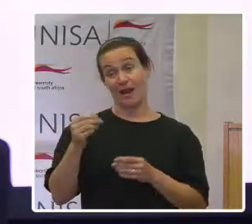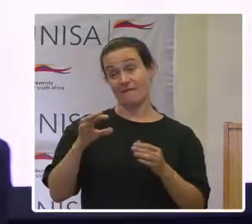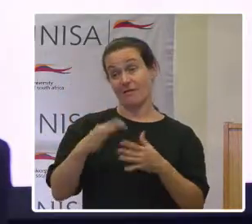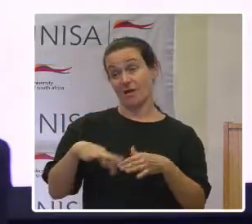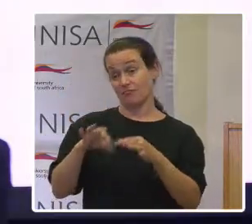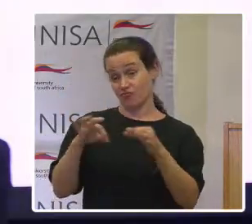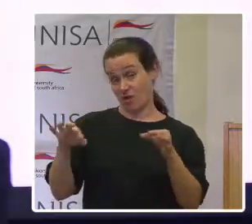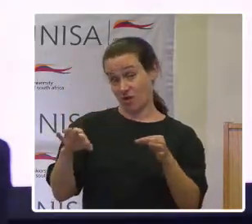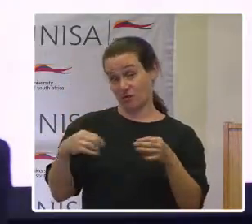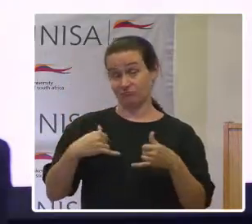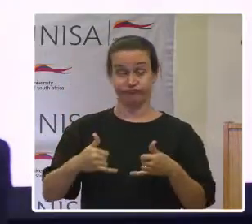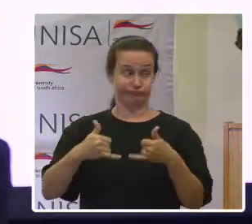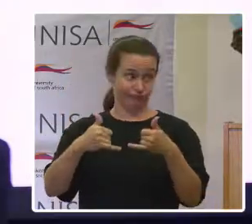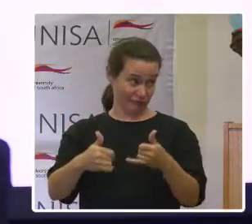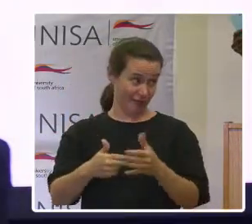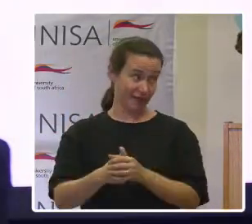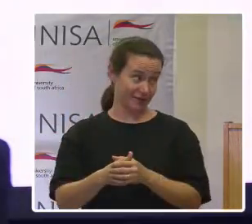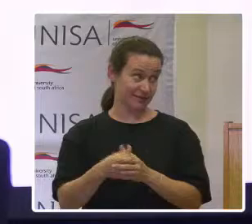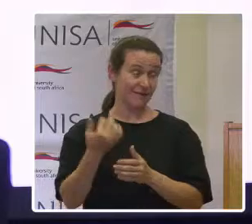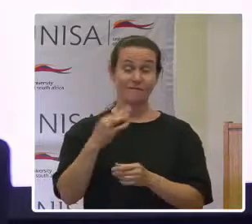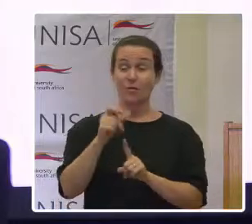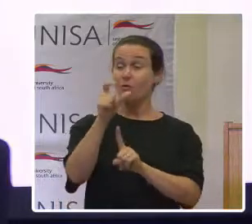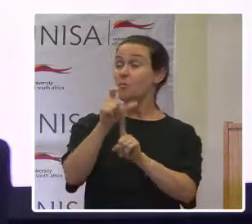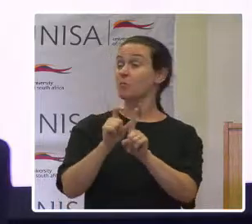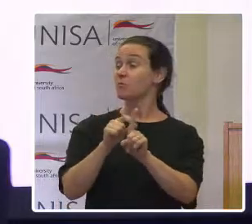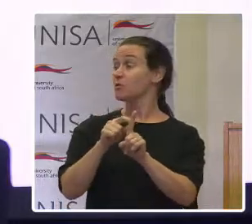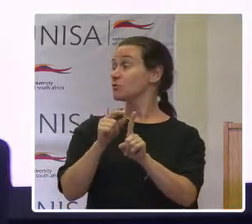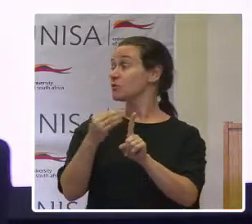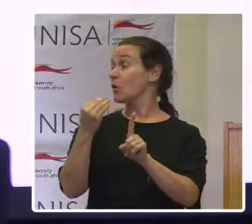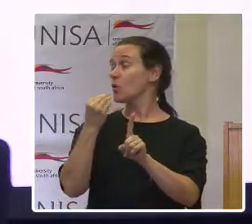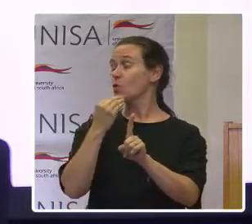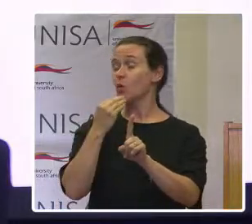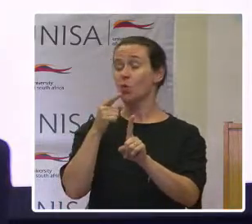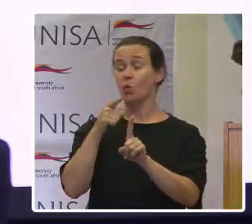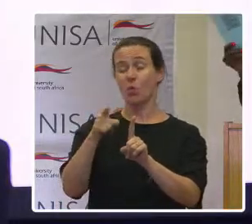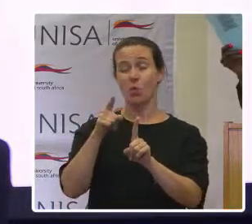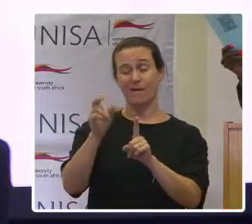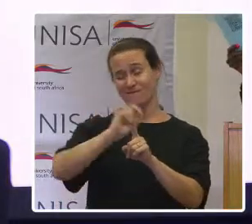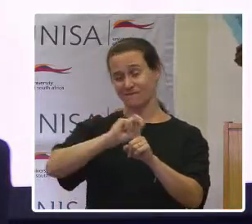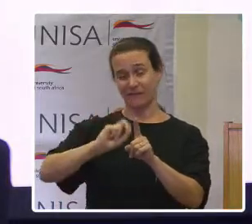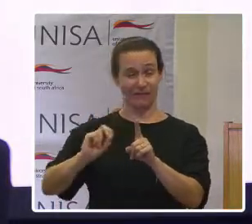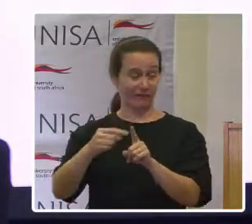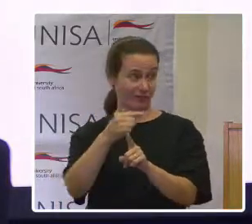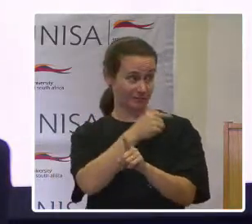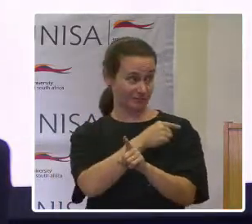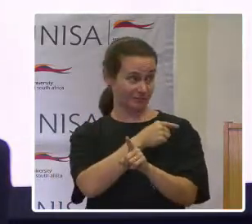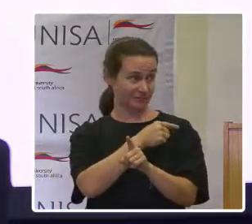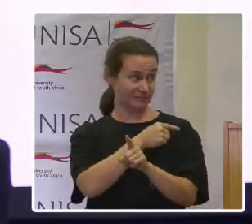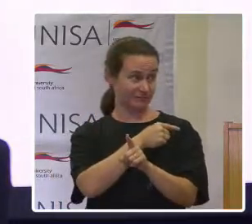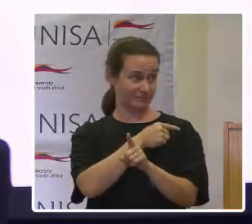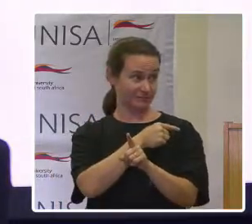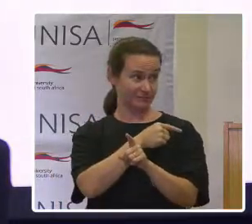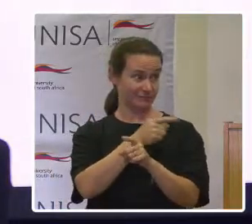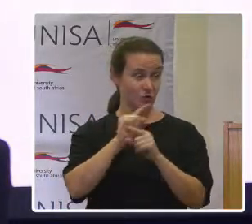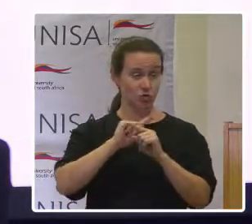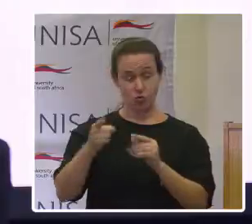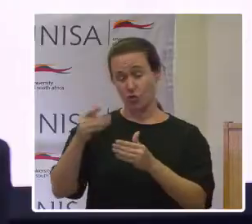prize. Eh? We have a prize for the person who will fill this in up until the